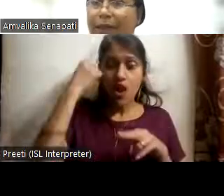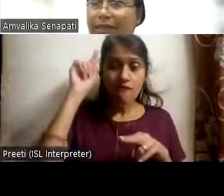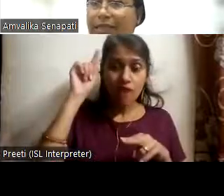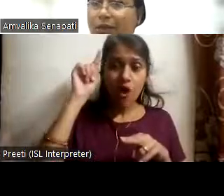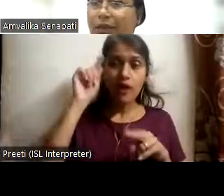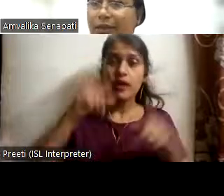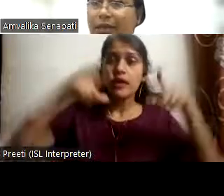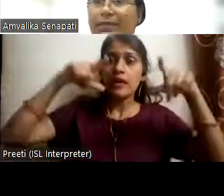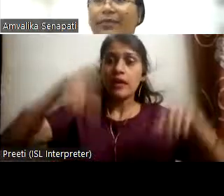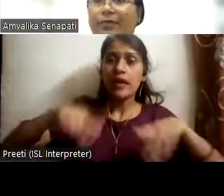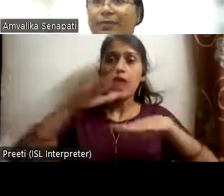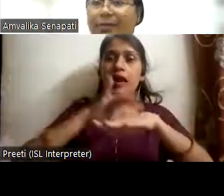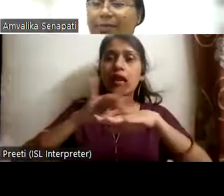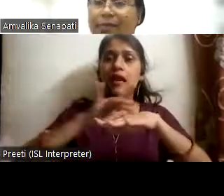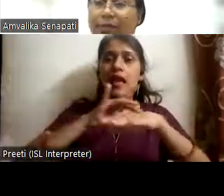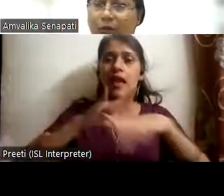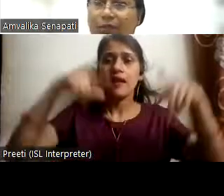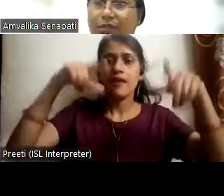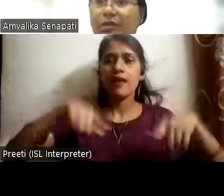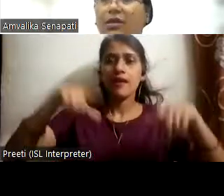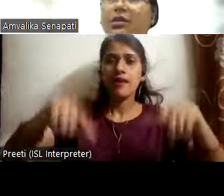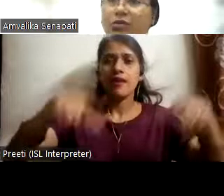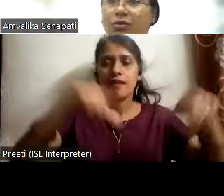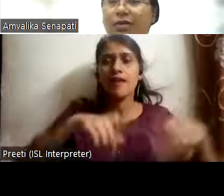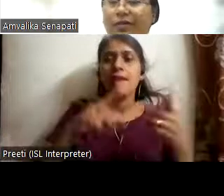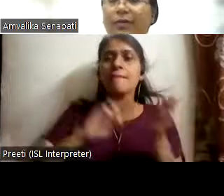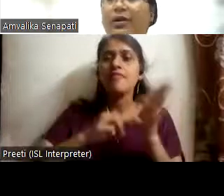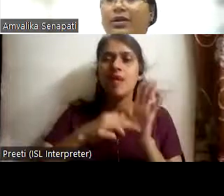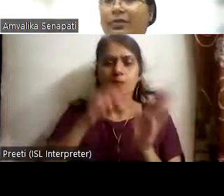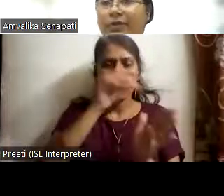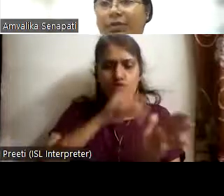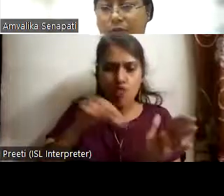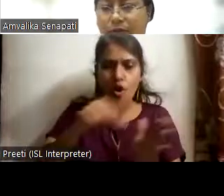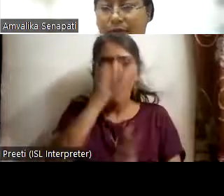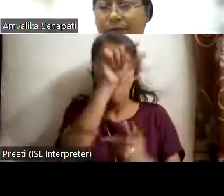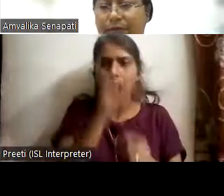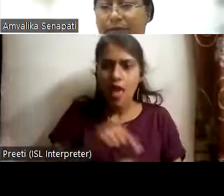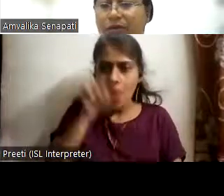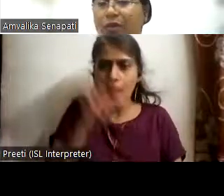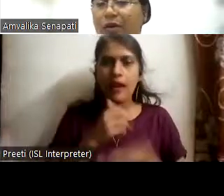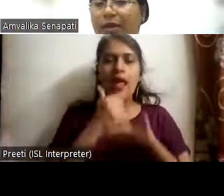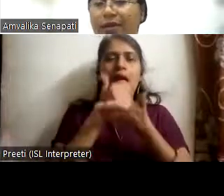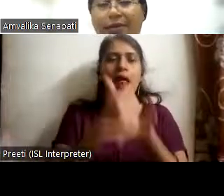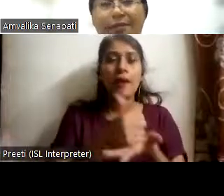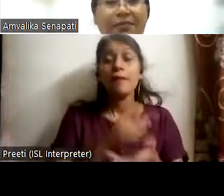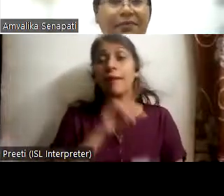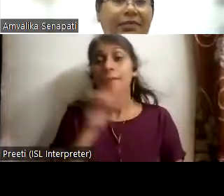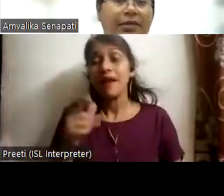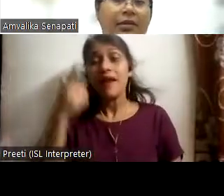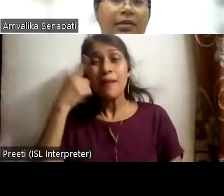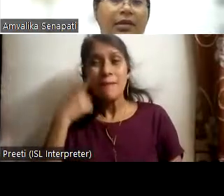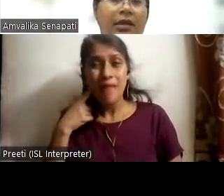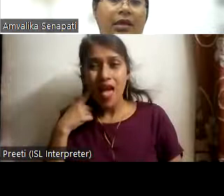but the bright yellow color is there for somebody with low vision to give him a warning between the road and the pedestrian walking area.